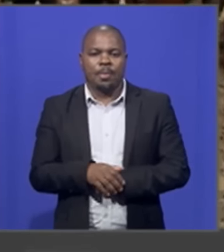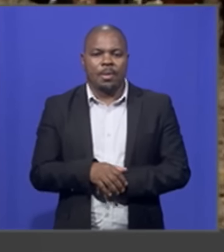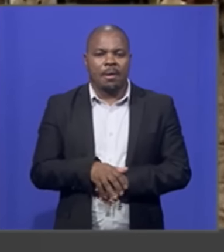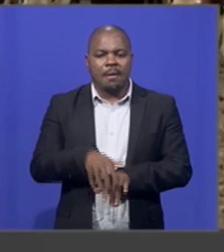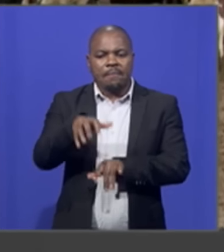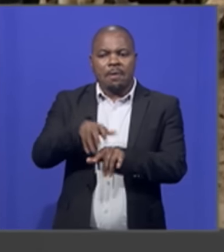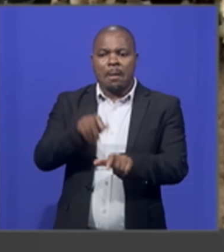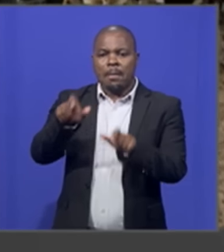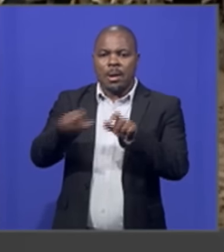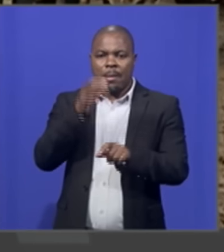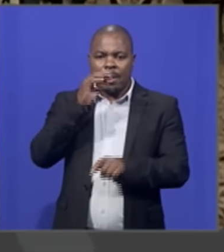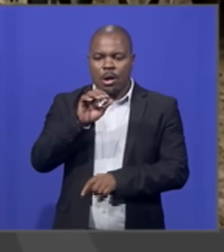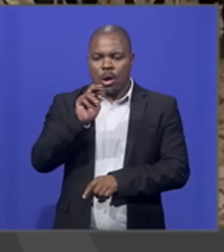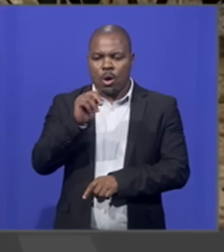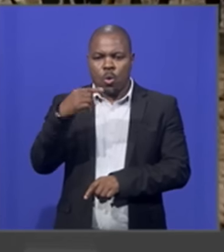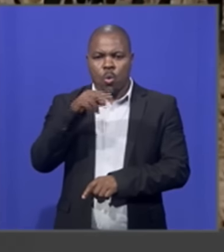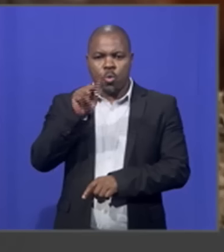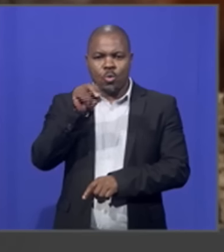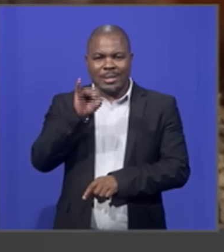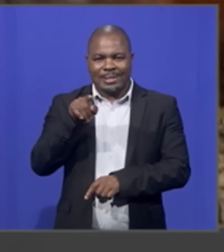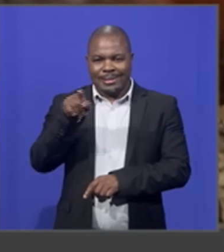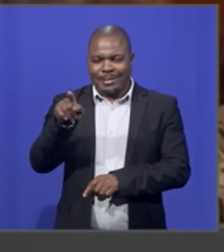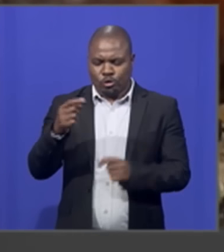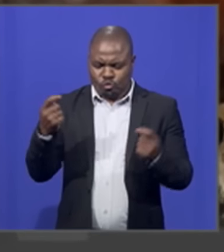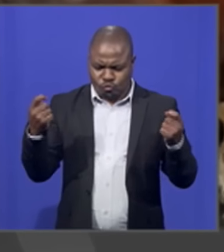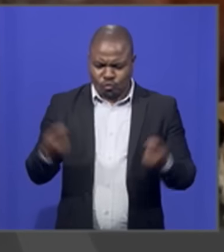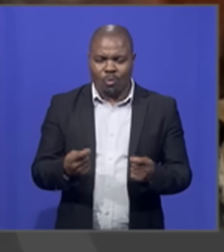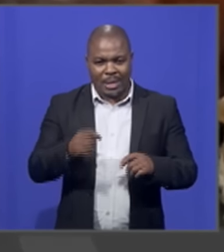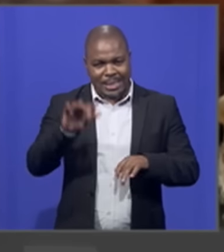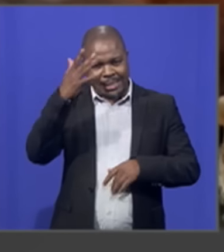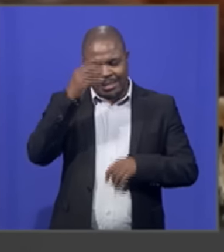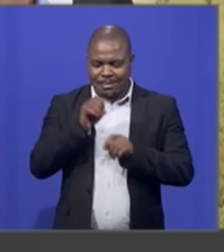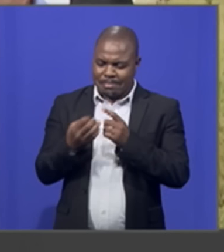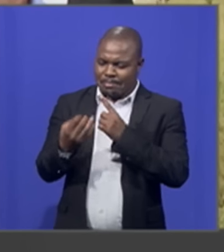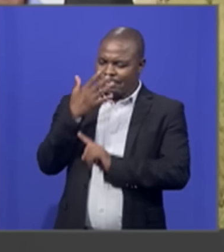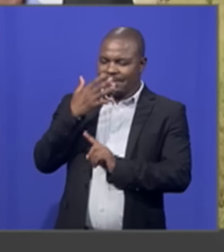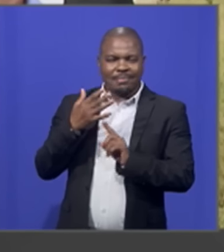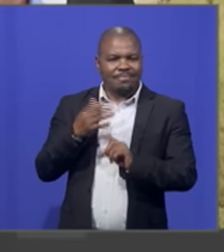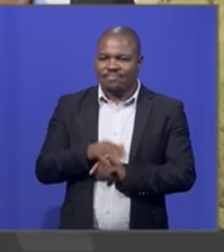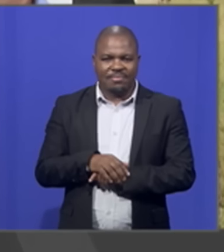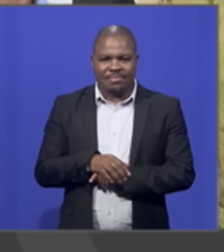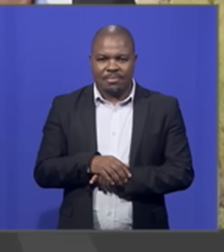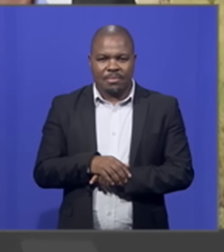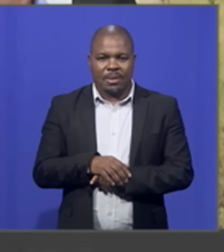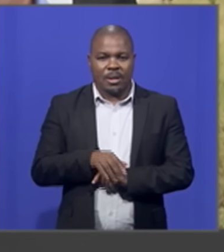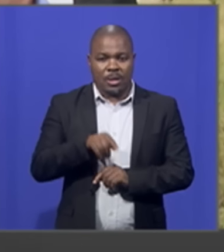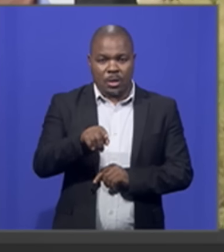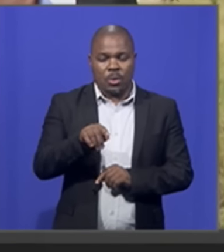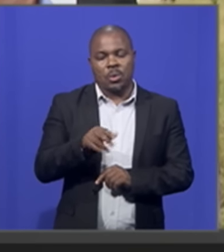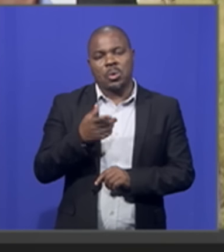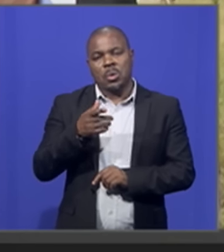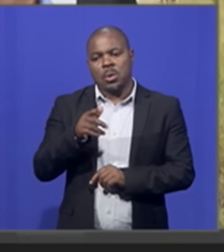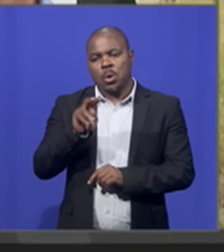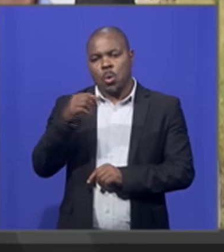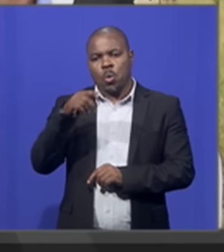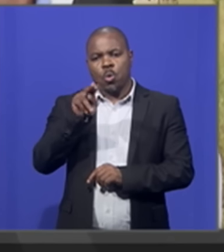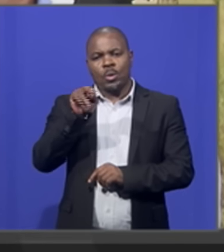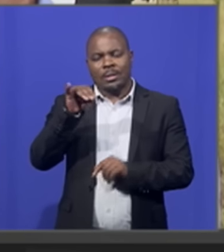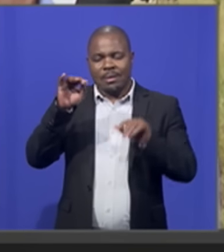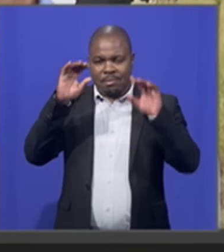retile dikgomo tša mohuta wa nguni ka go se fenywa ga bonolo ke bolwetši bjo. The nguni, I think, has been exposed to foot and mouth disease